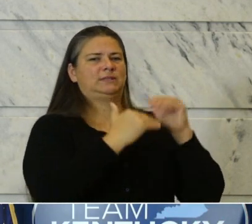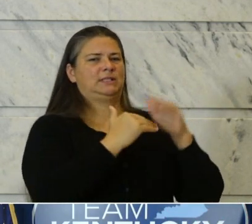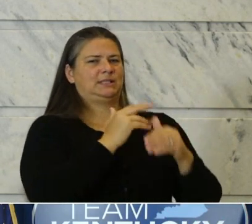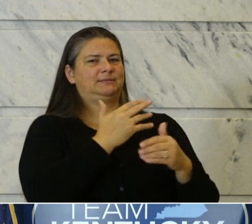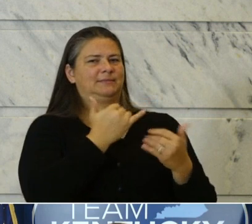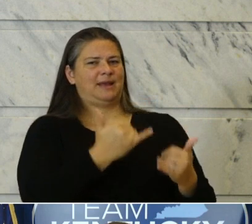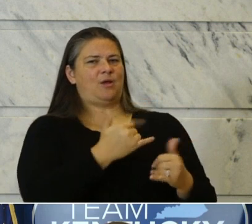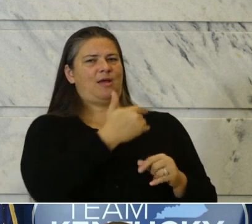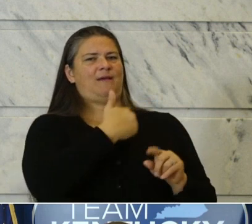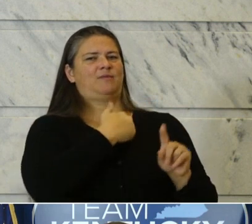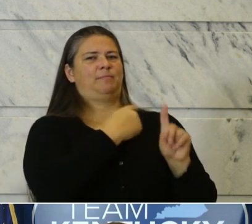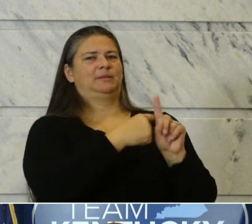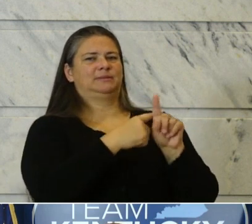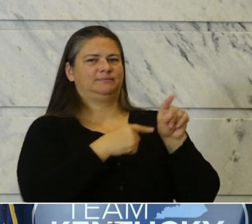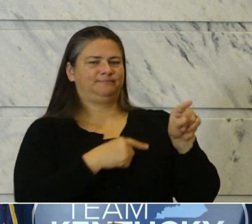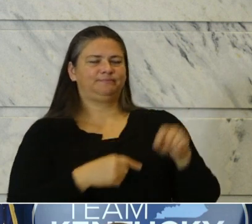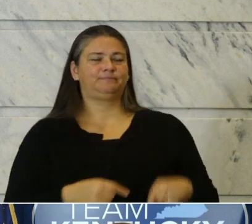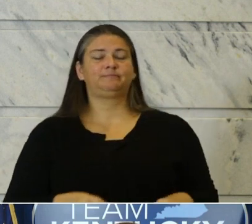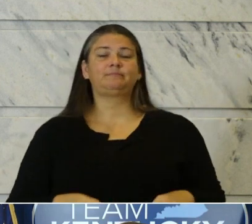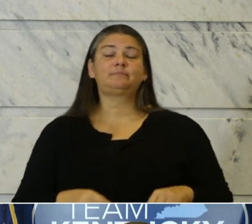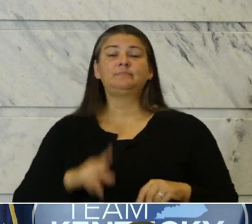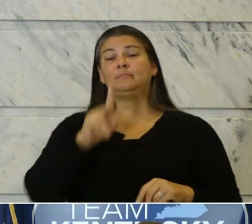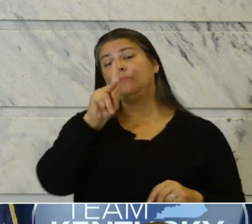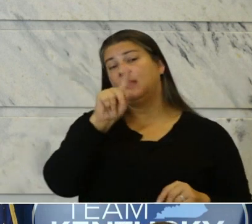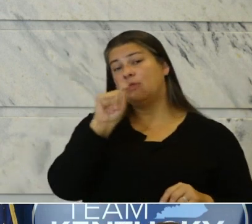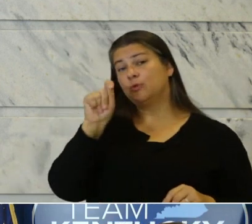12, again, this is our